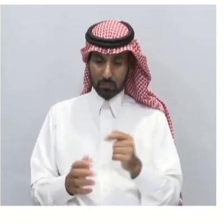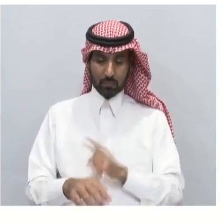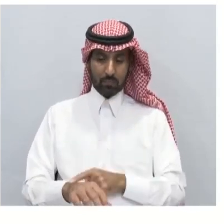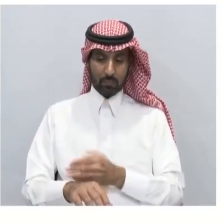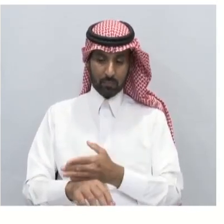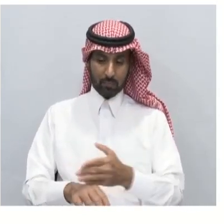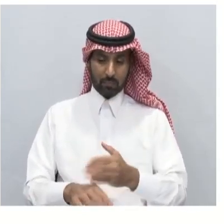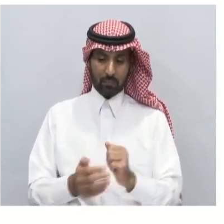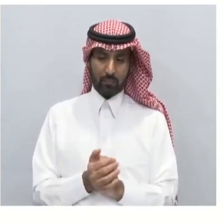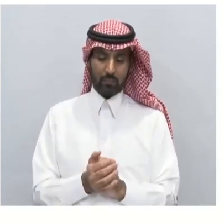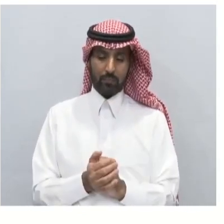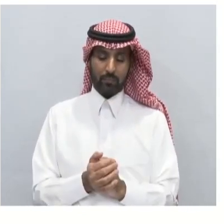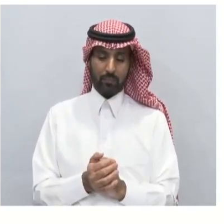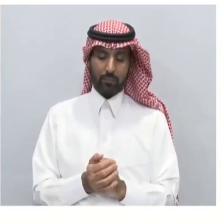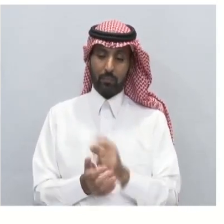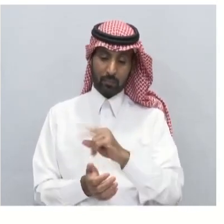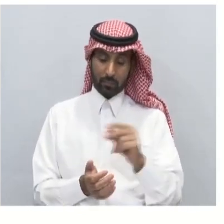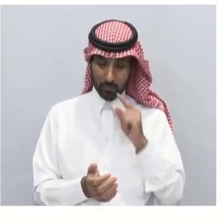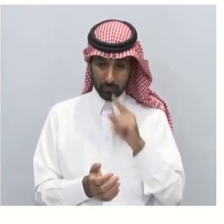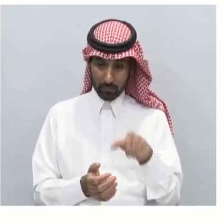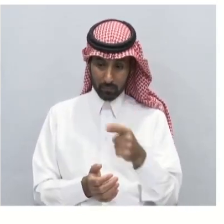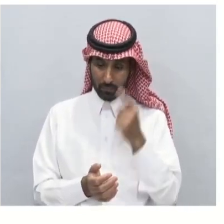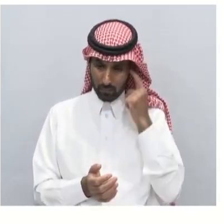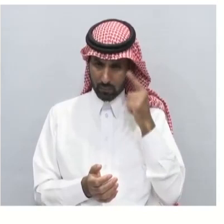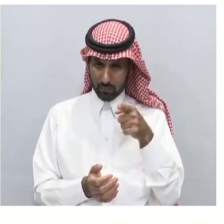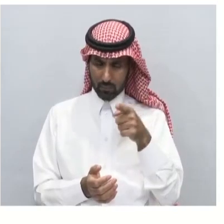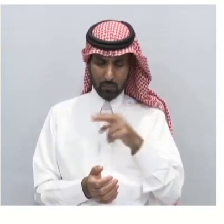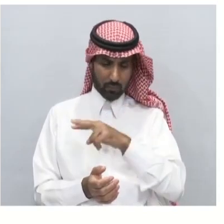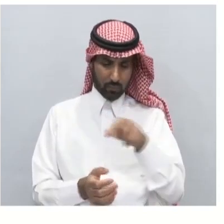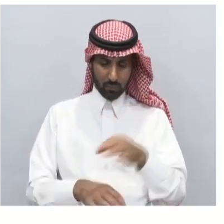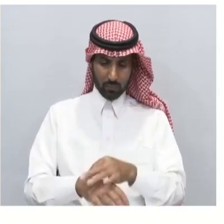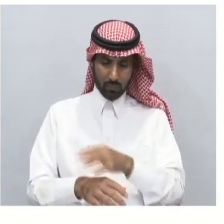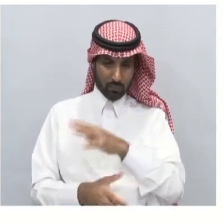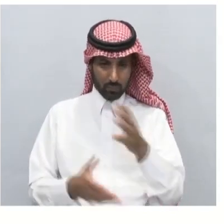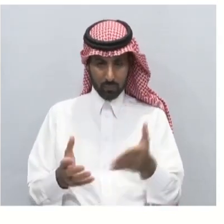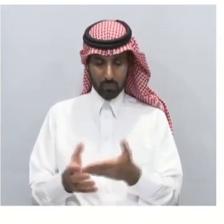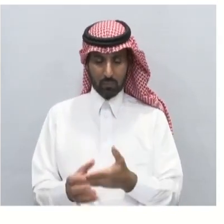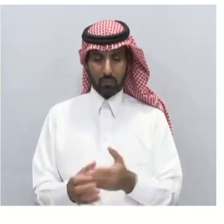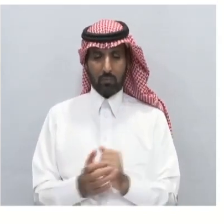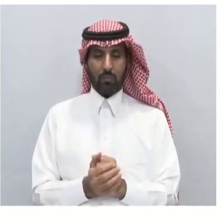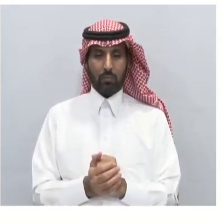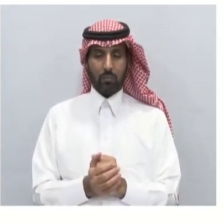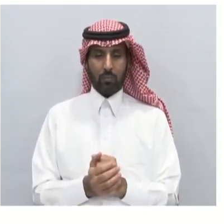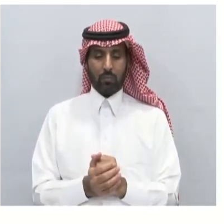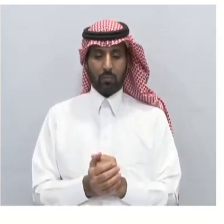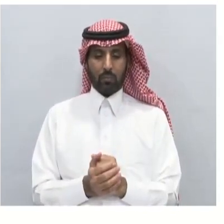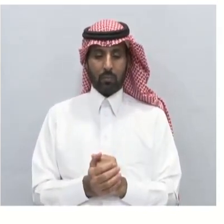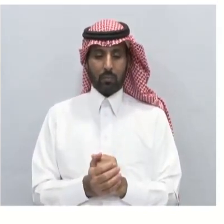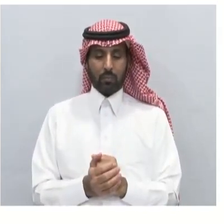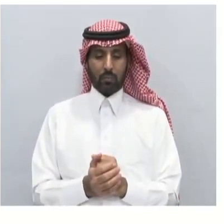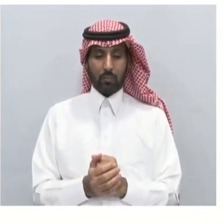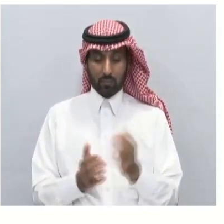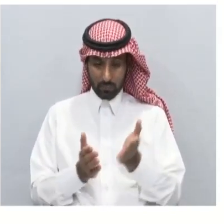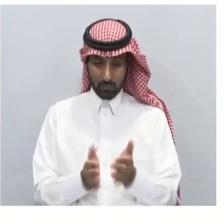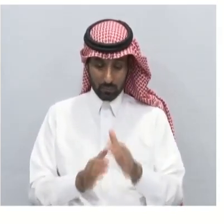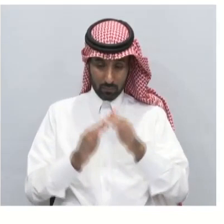arrive late. Both answers are correct. It depends on the situation around you. Here